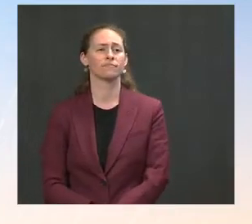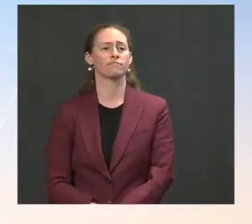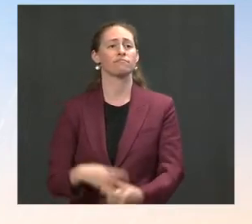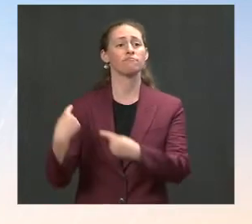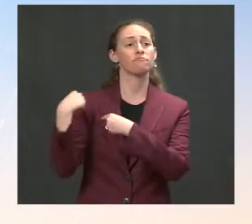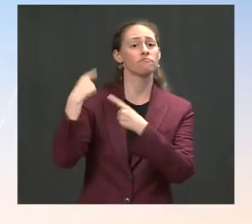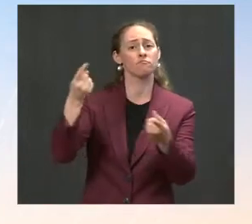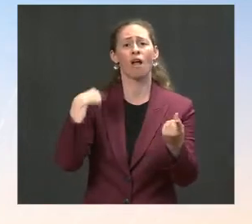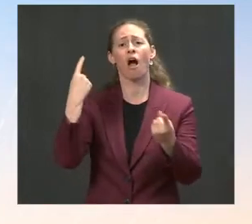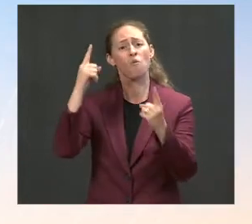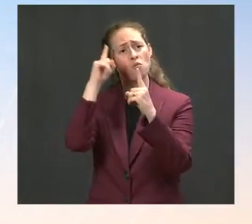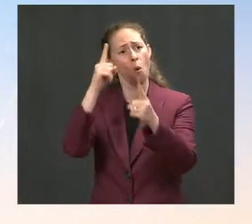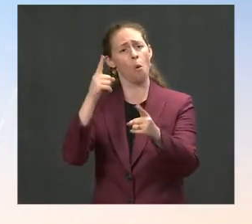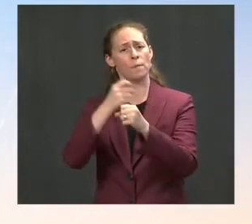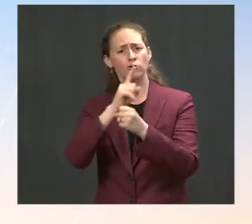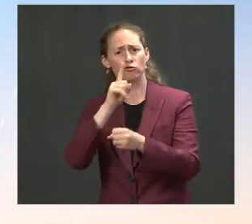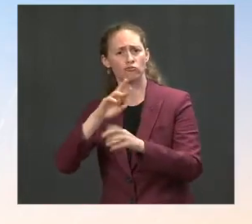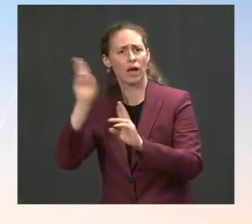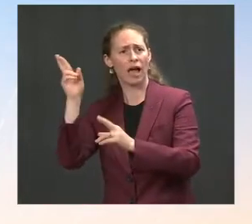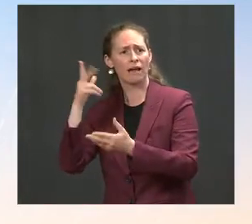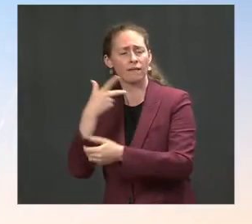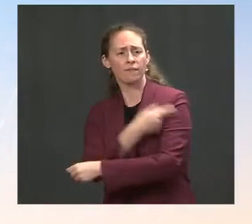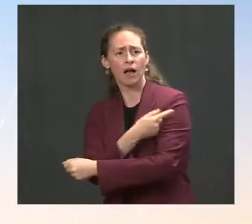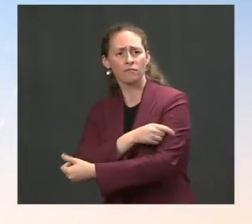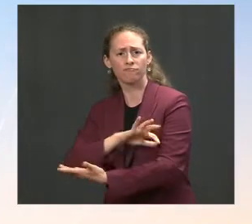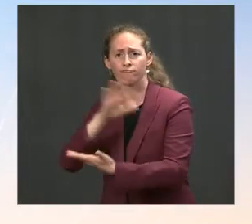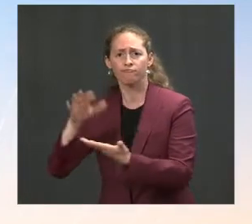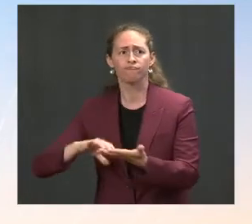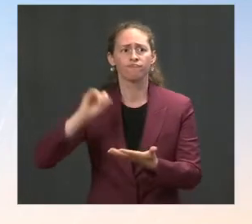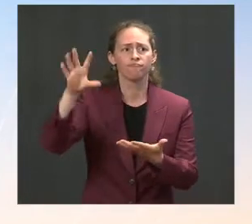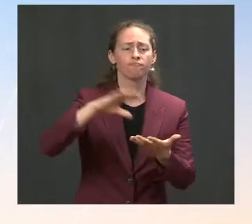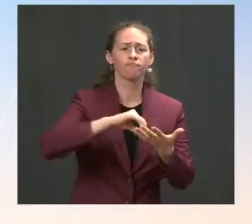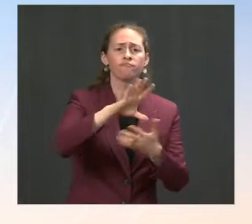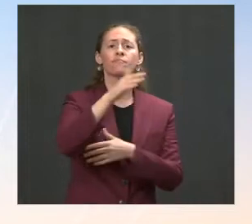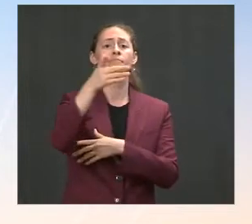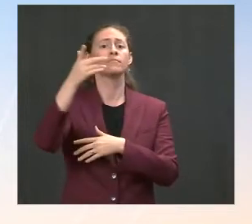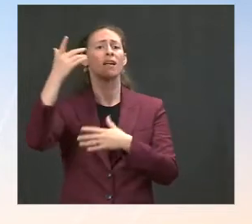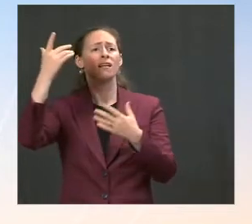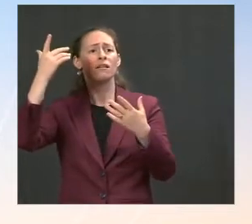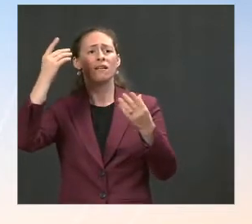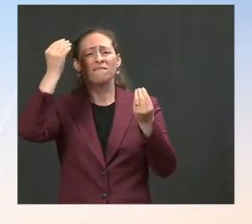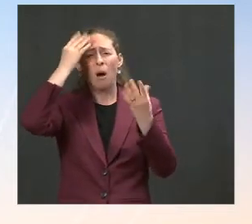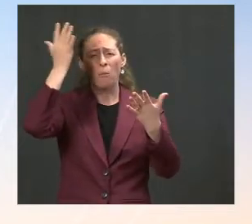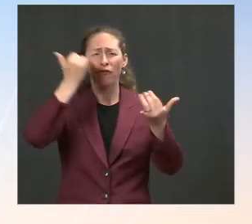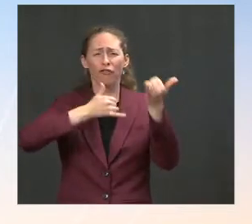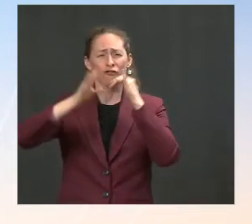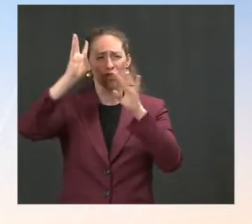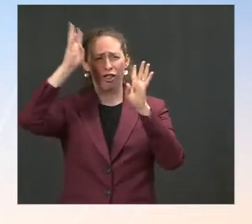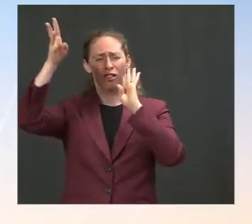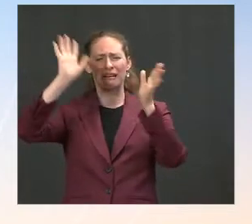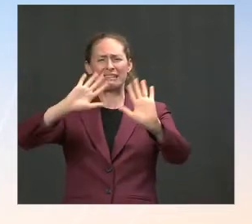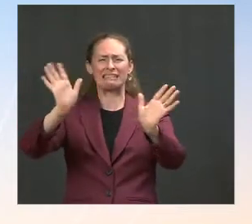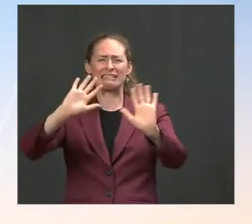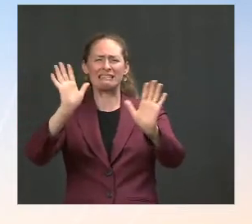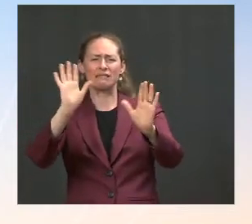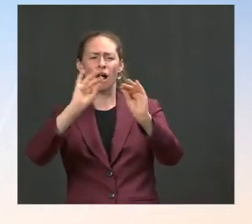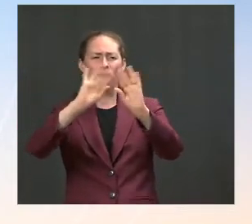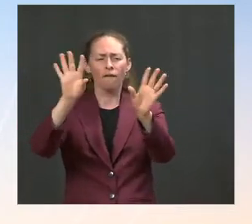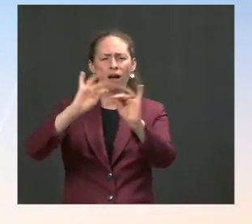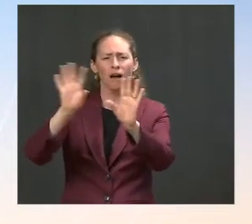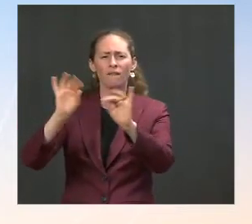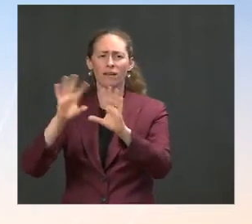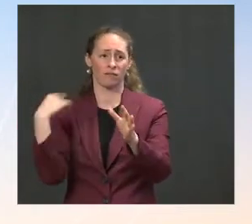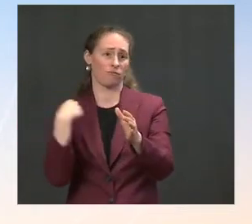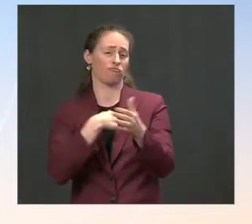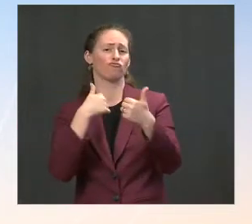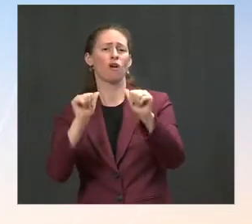We're going to continue to work in partnership to fight misinformation, and we're going to continue to advocate and work in partnership with local